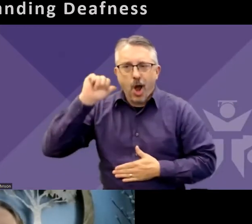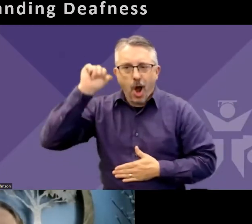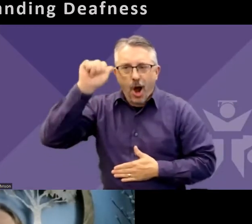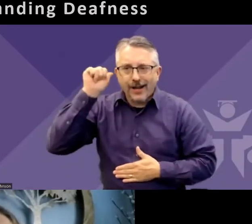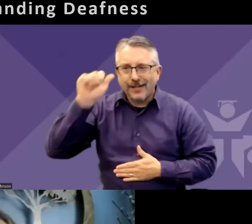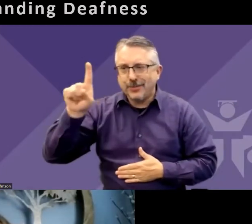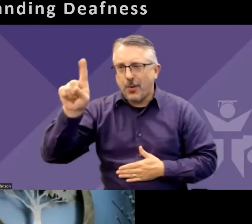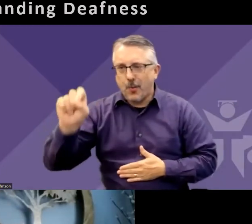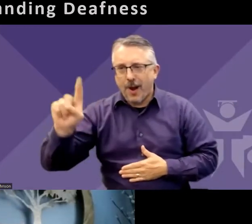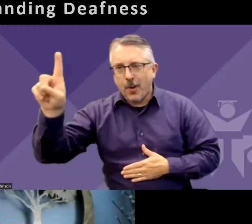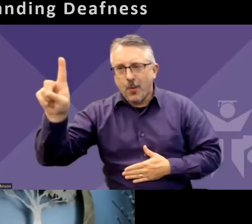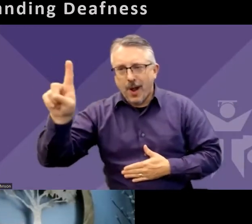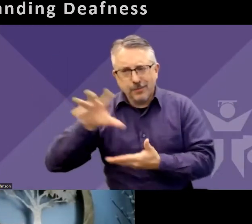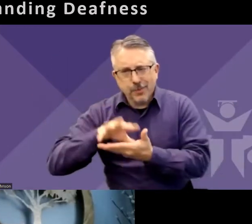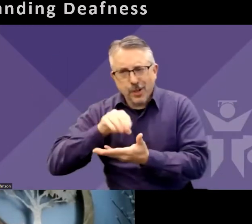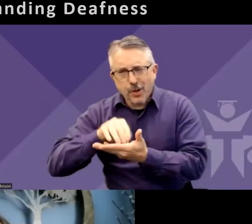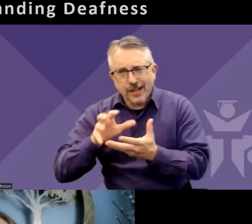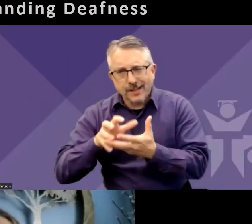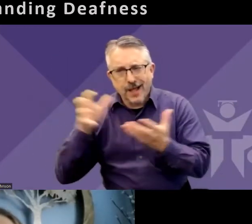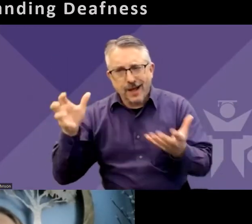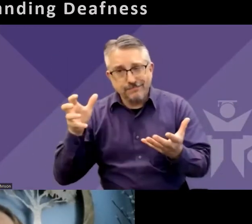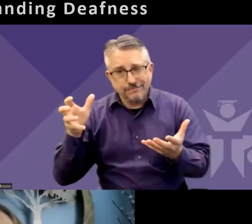we hope that you enjoy it.